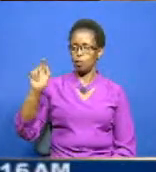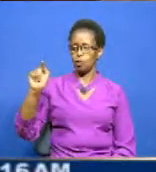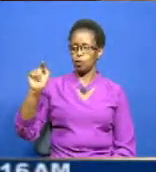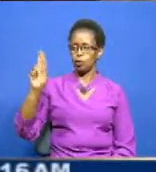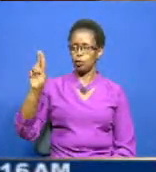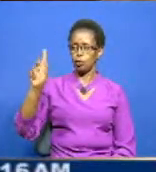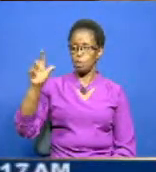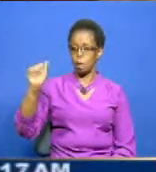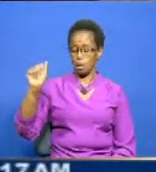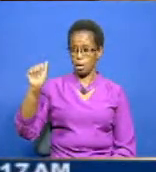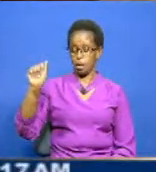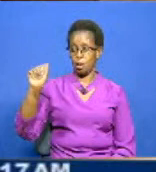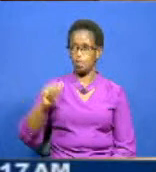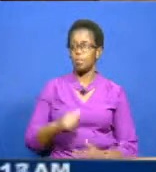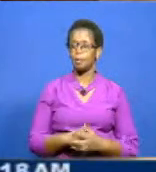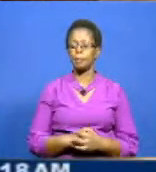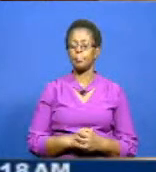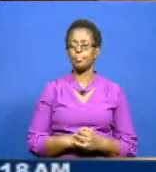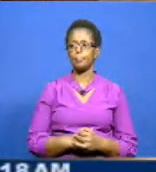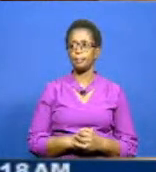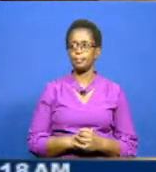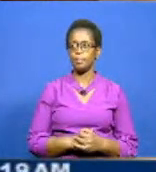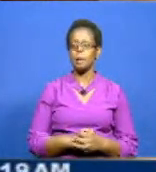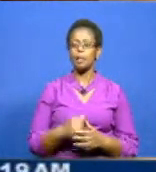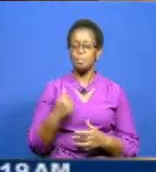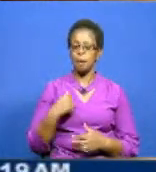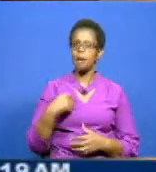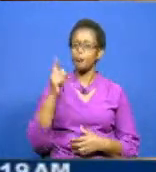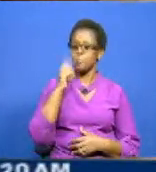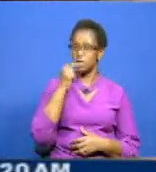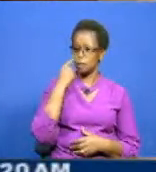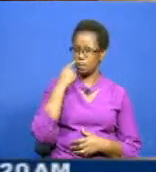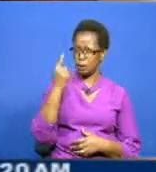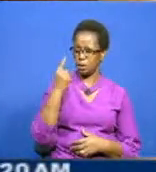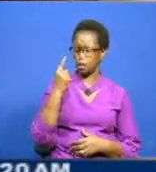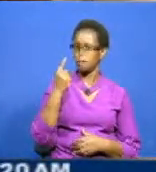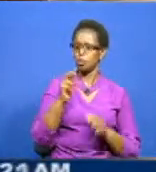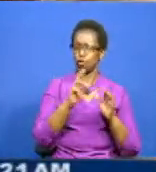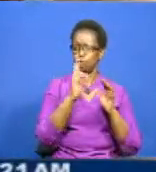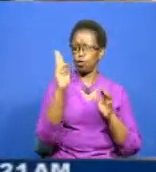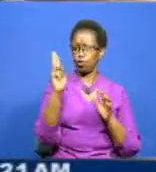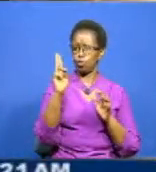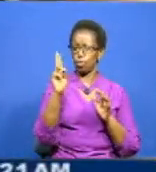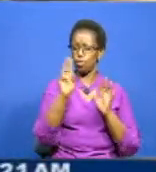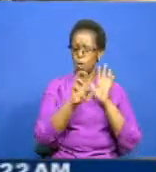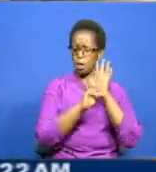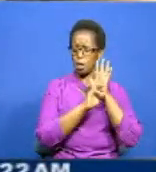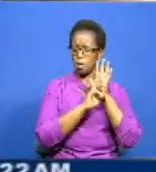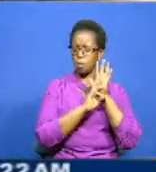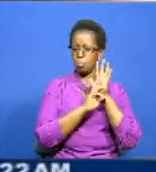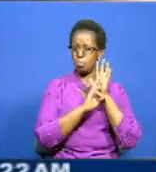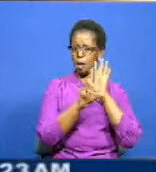before the parties come in, because I've seen two of the legal representatives, we would possibly do